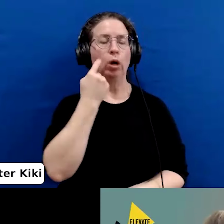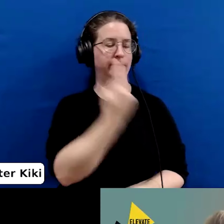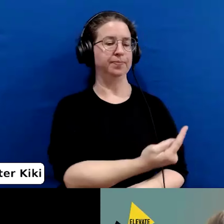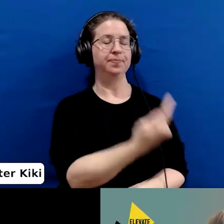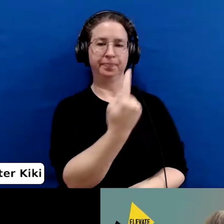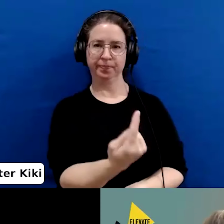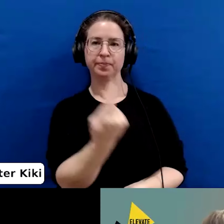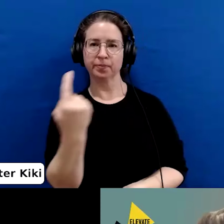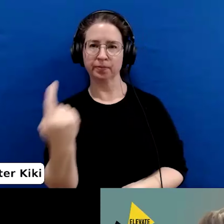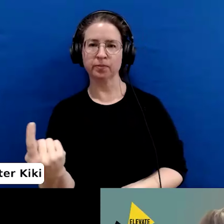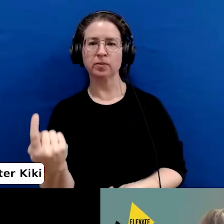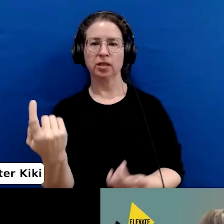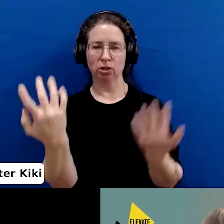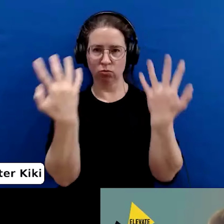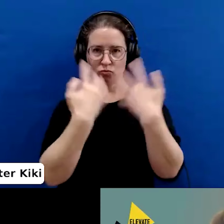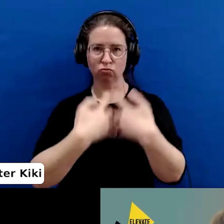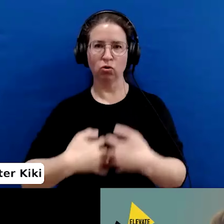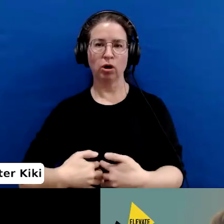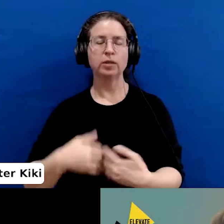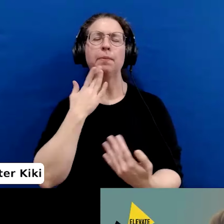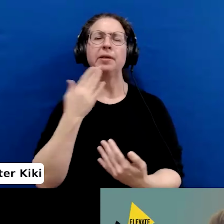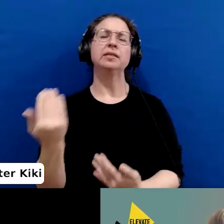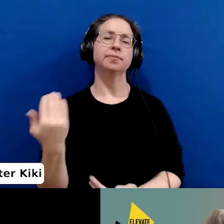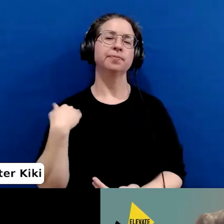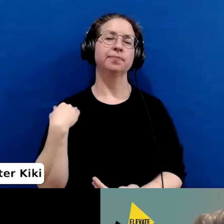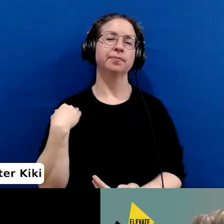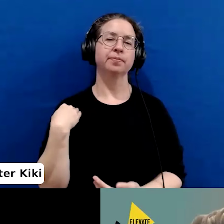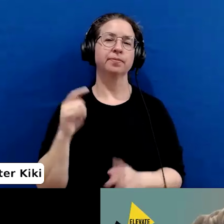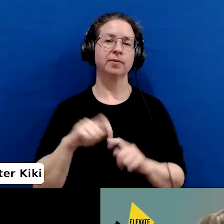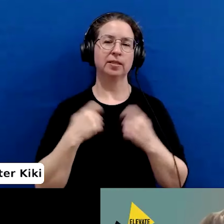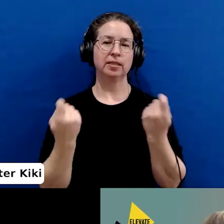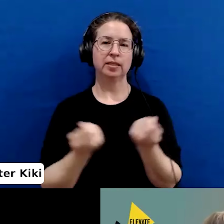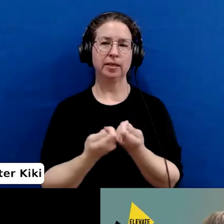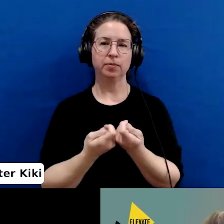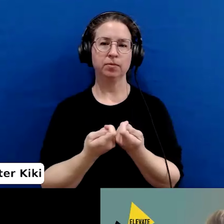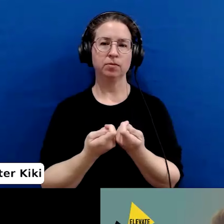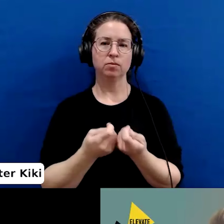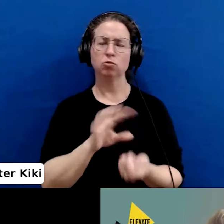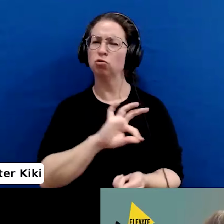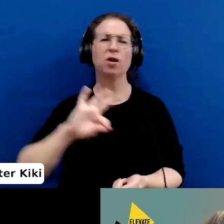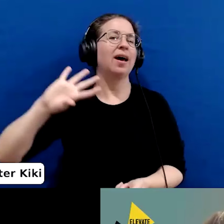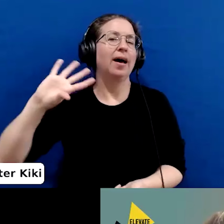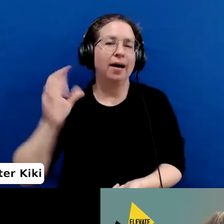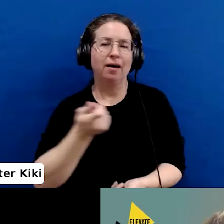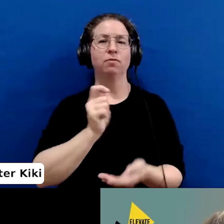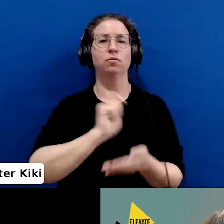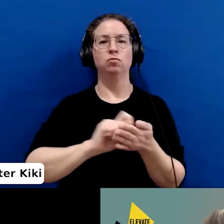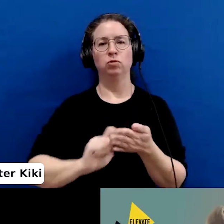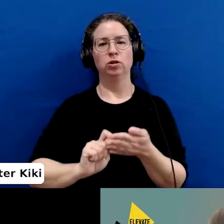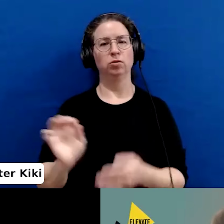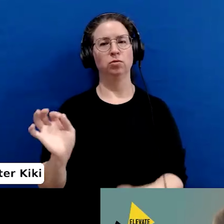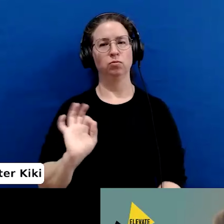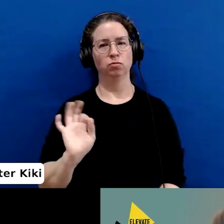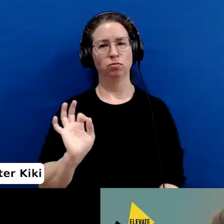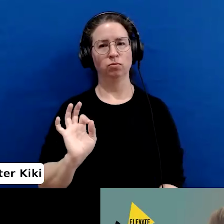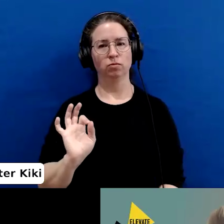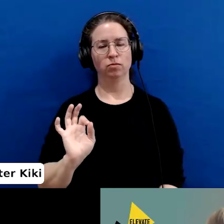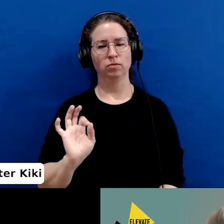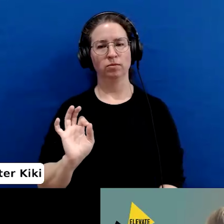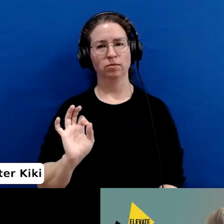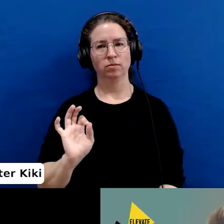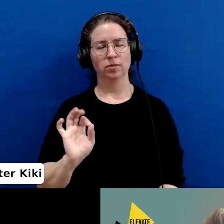case-by-case basis. Please contact the team. You are not required to complete the written form as well as